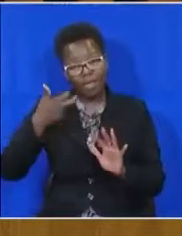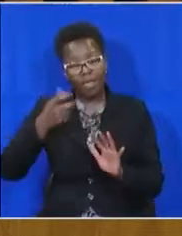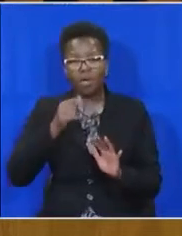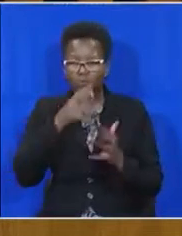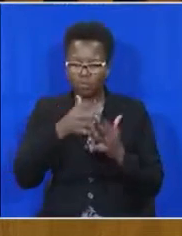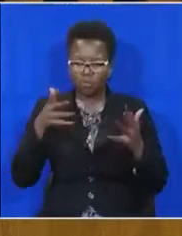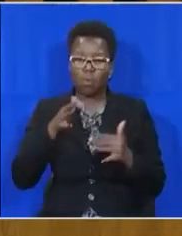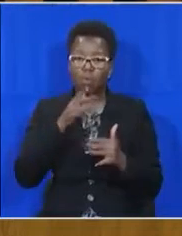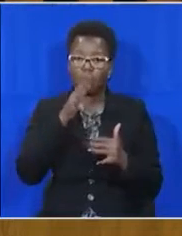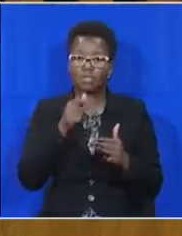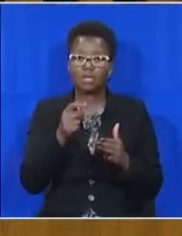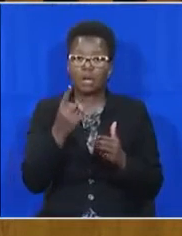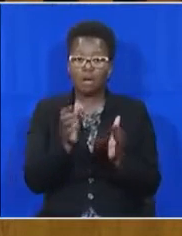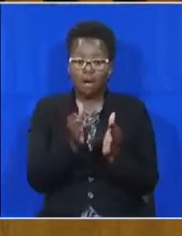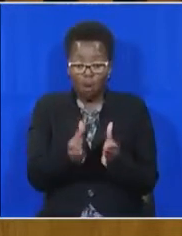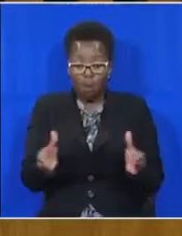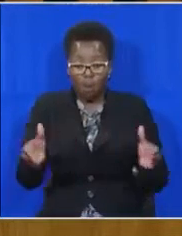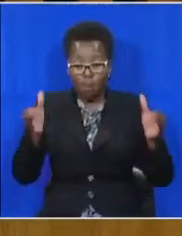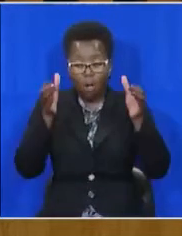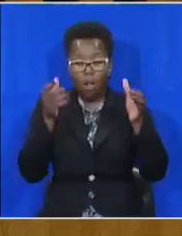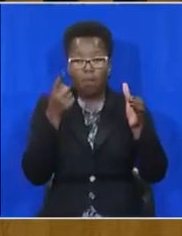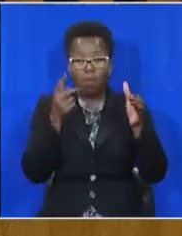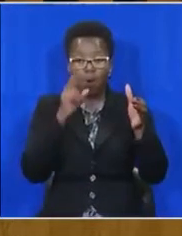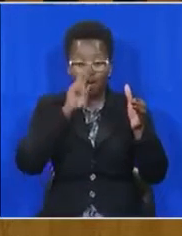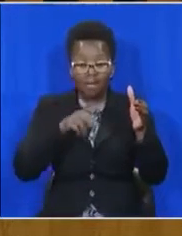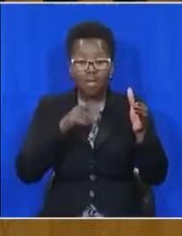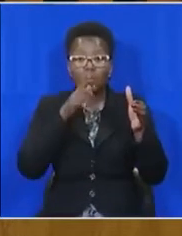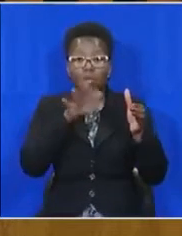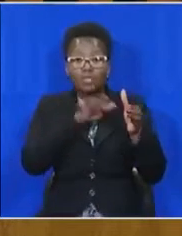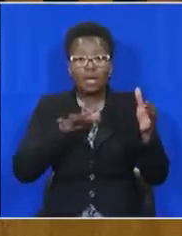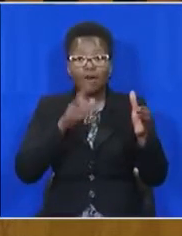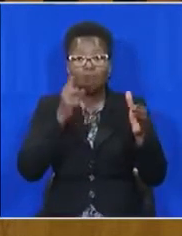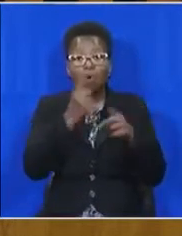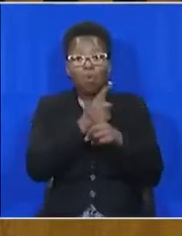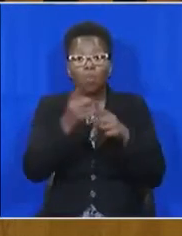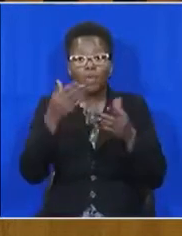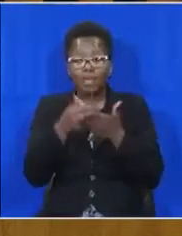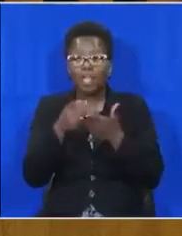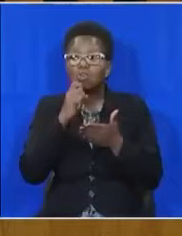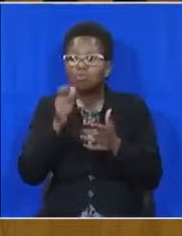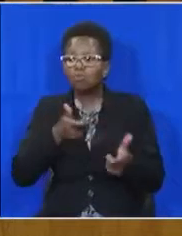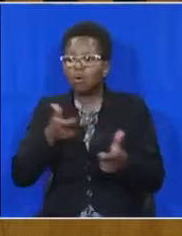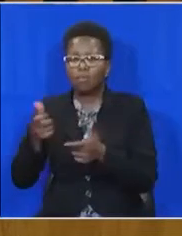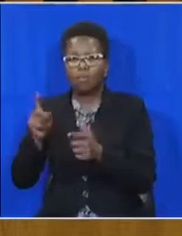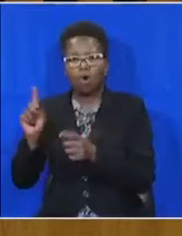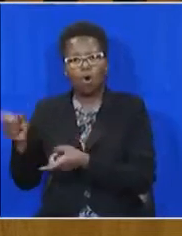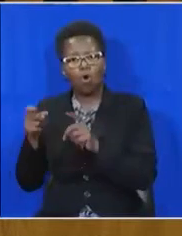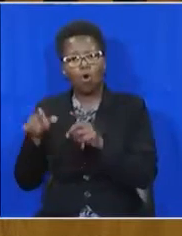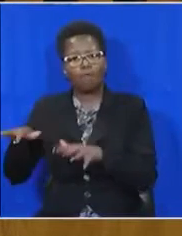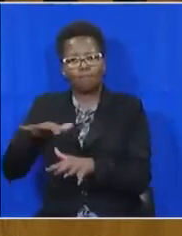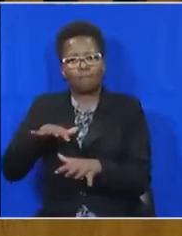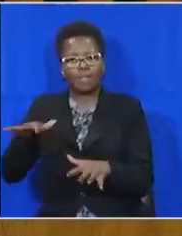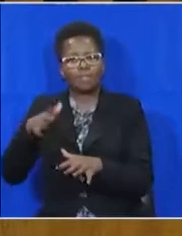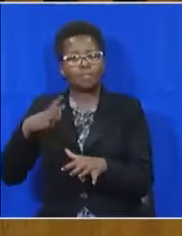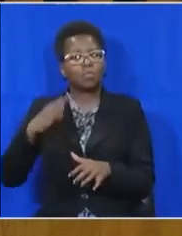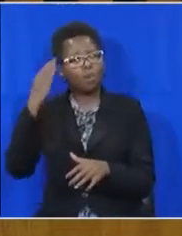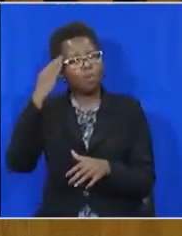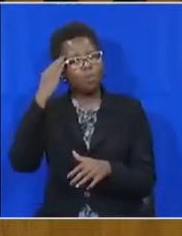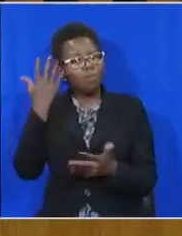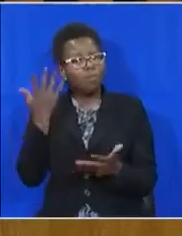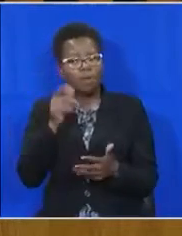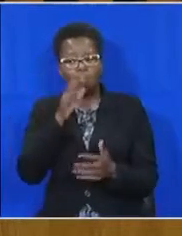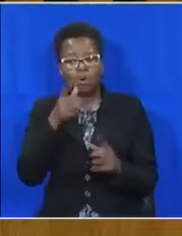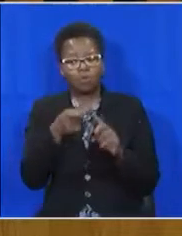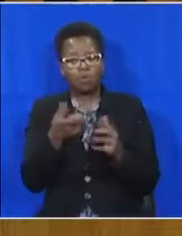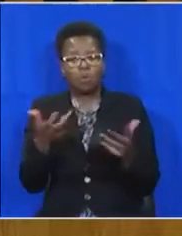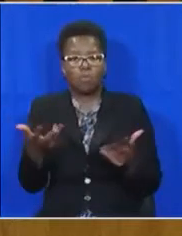uses as much water as it takes to water a golf course for a week. There is concern about where that water should come from. That's why we believe that